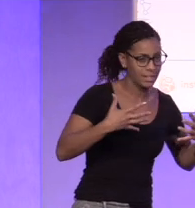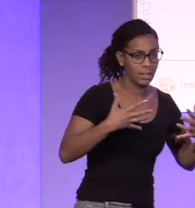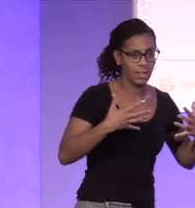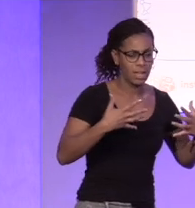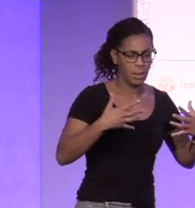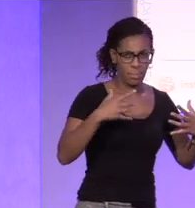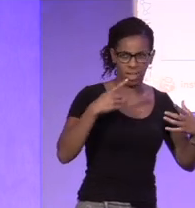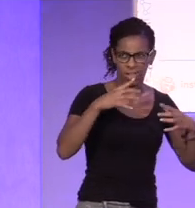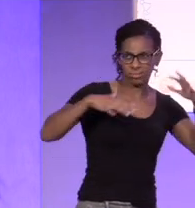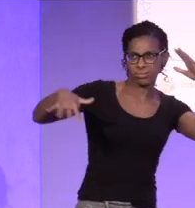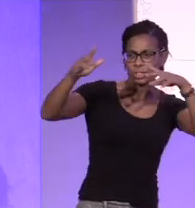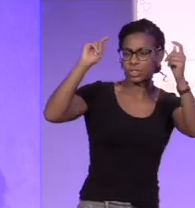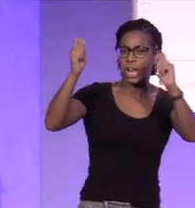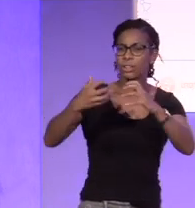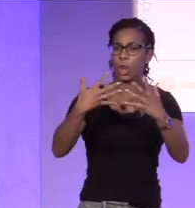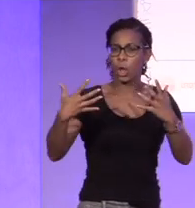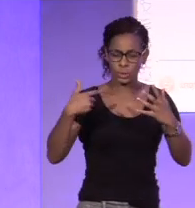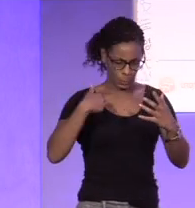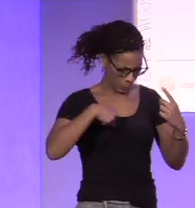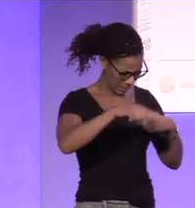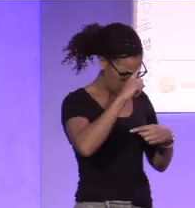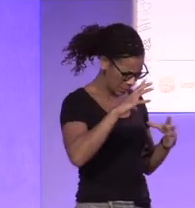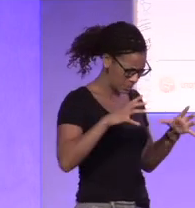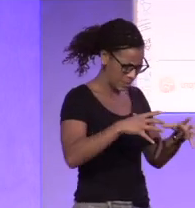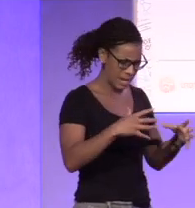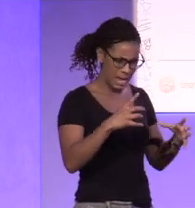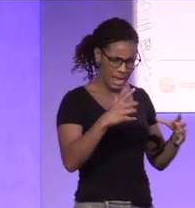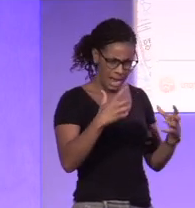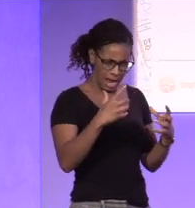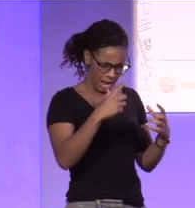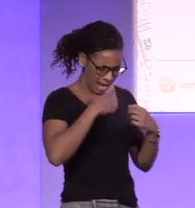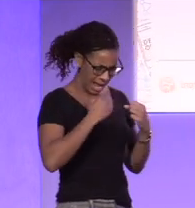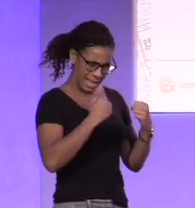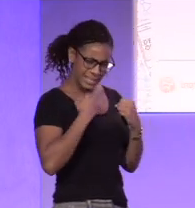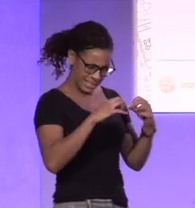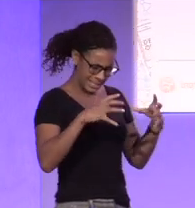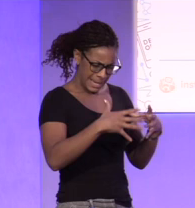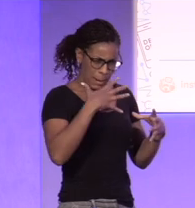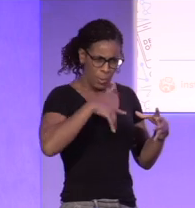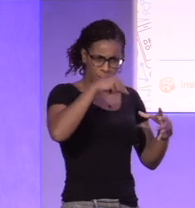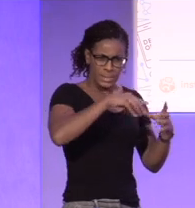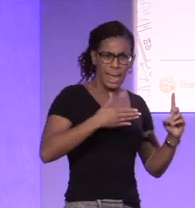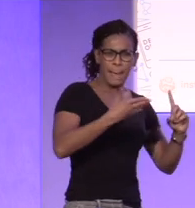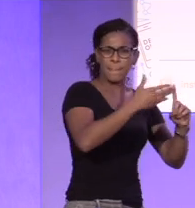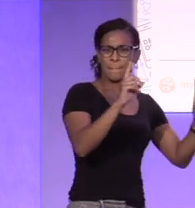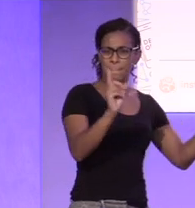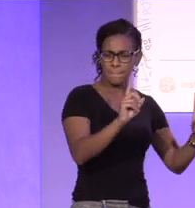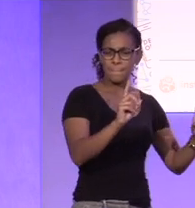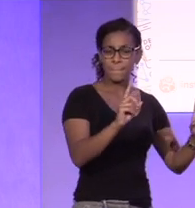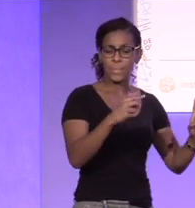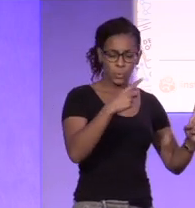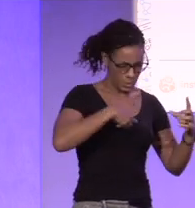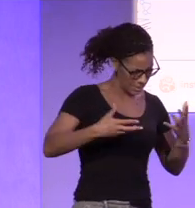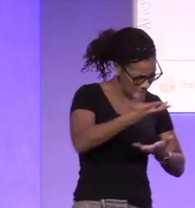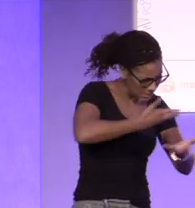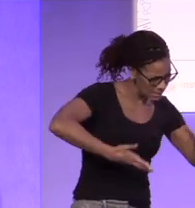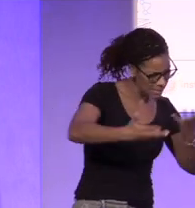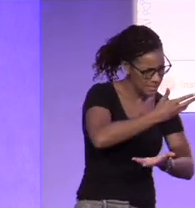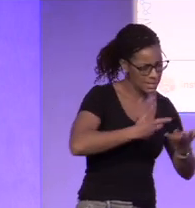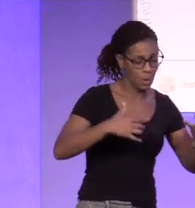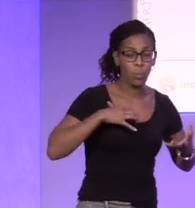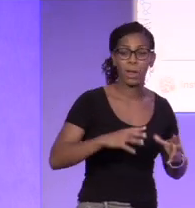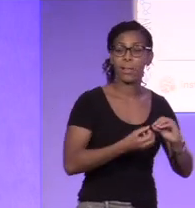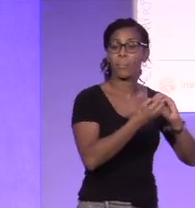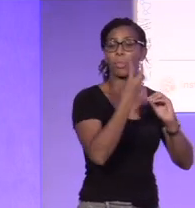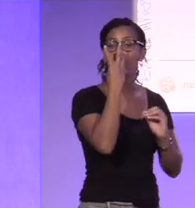squad inception to work out what we wanted to be as a team. So we went away and we came up with three goals and ambitions, and these were them.